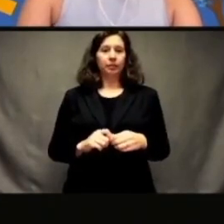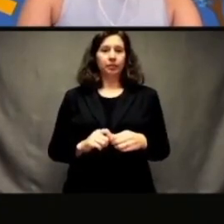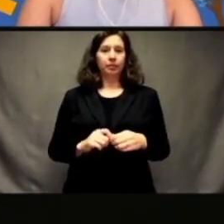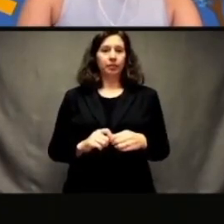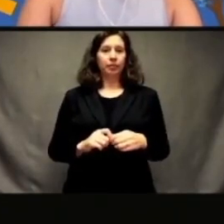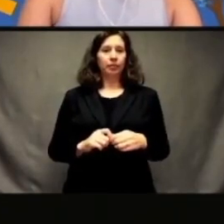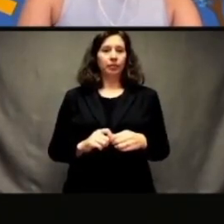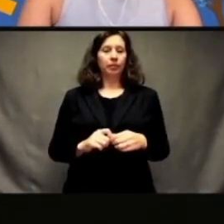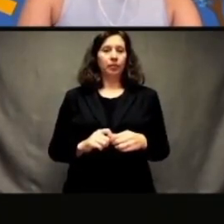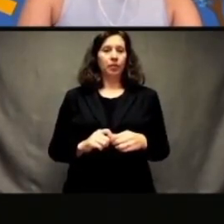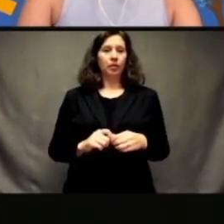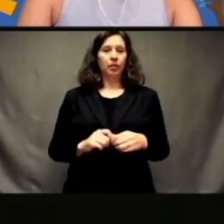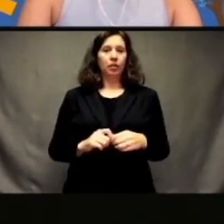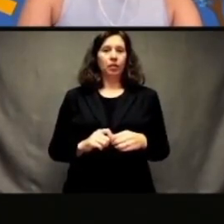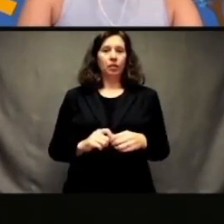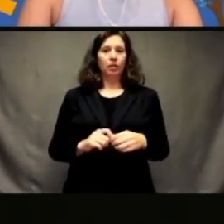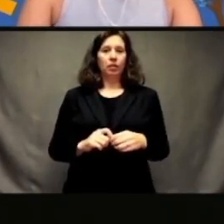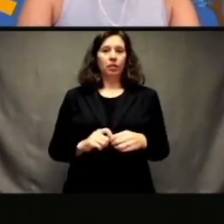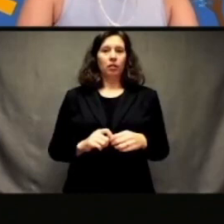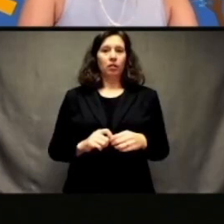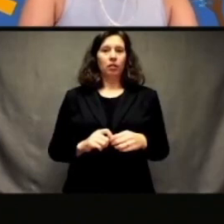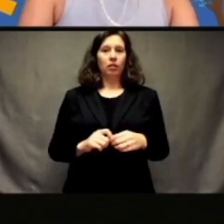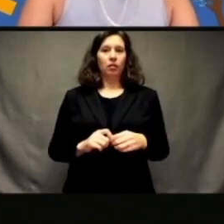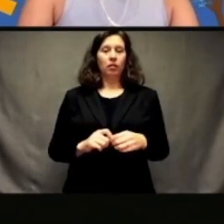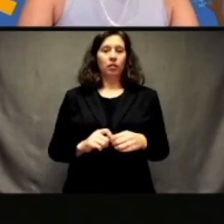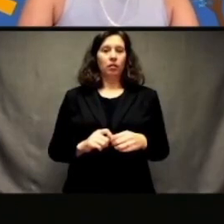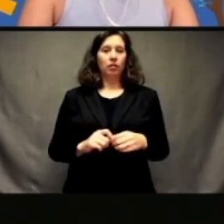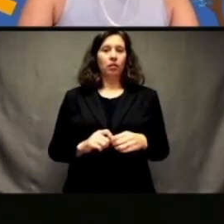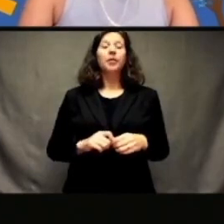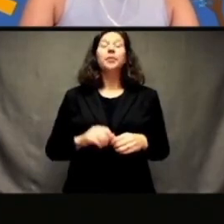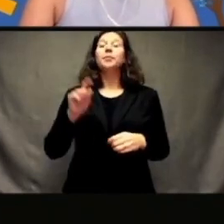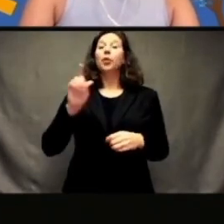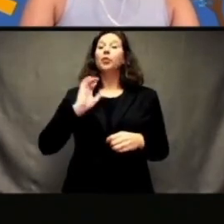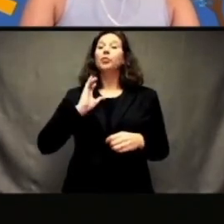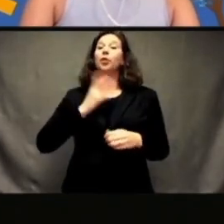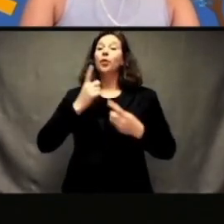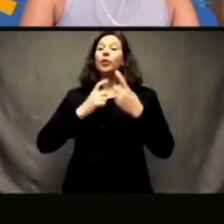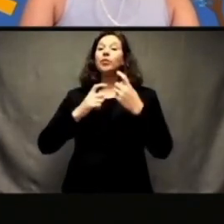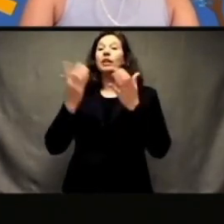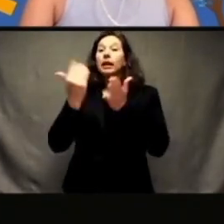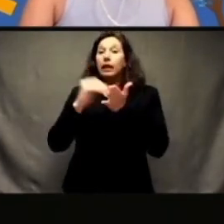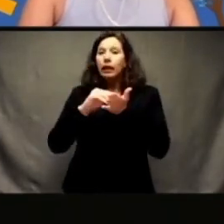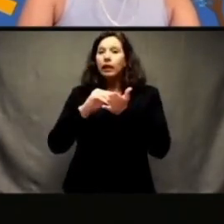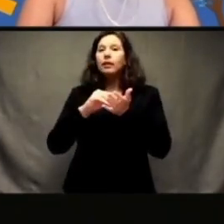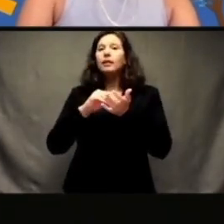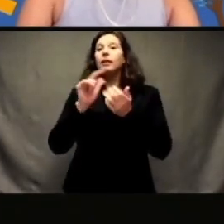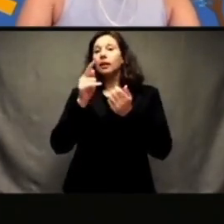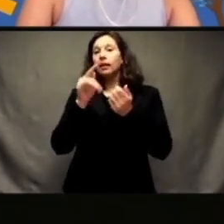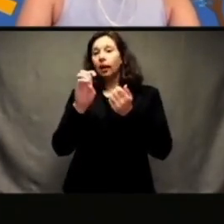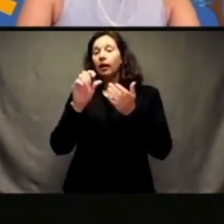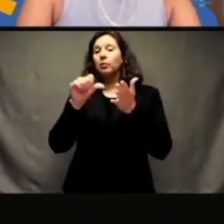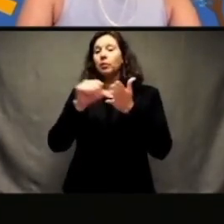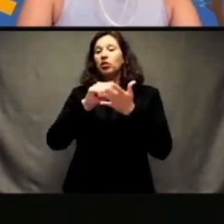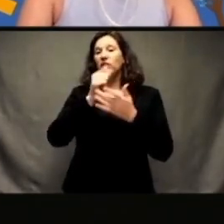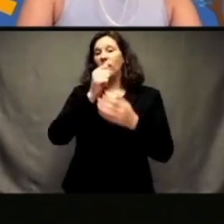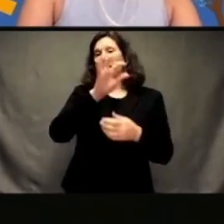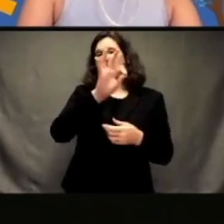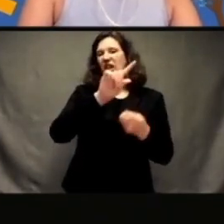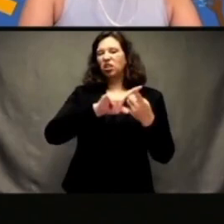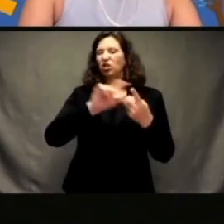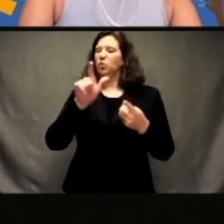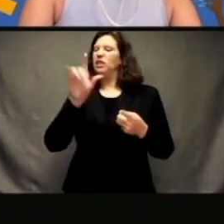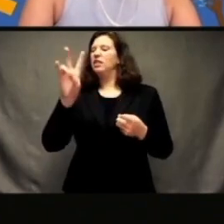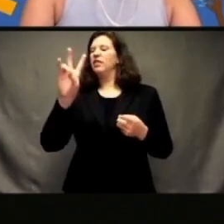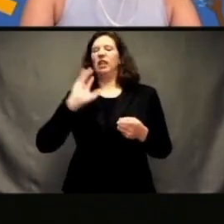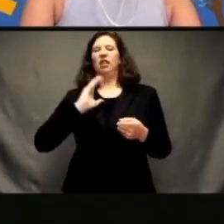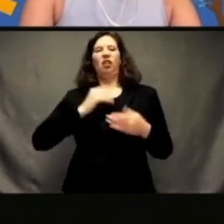Great, so there's our questions. Again, those stories start on page 19 in the guide. And Ricarose is gonna play a little bit of music while